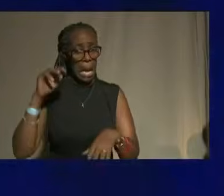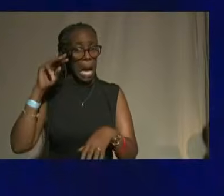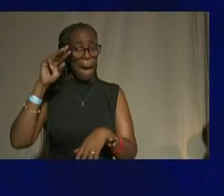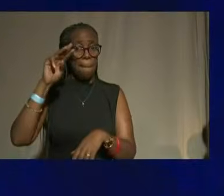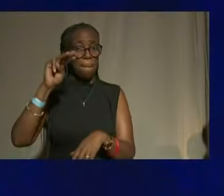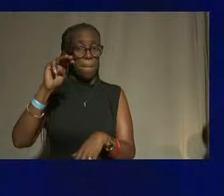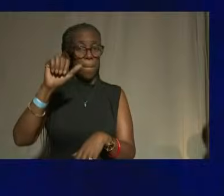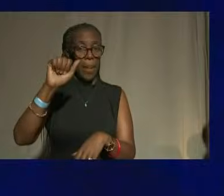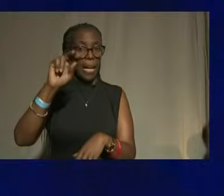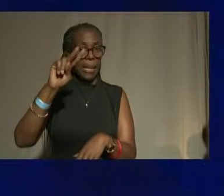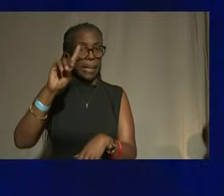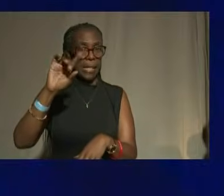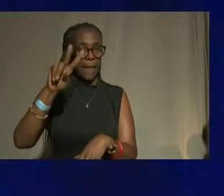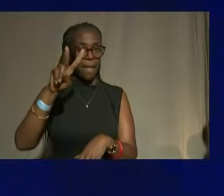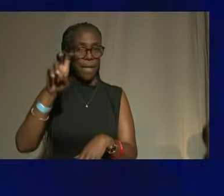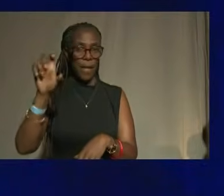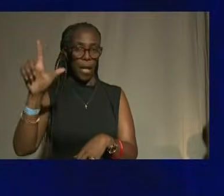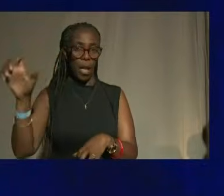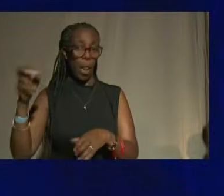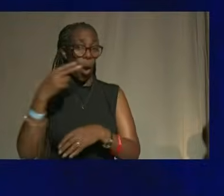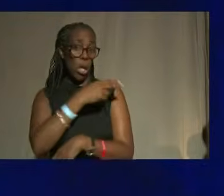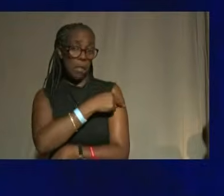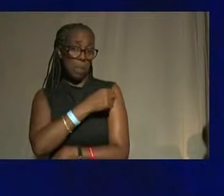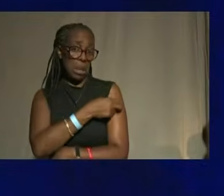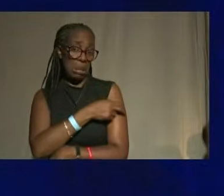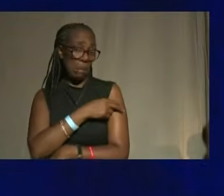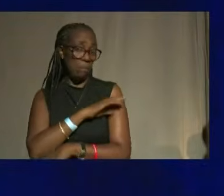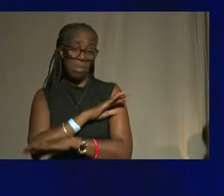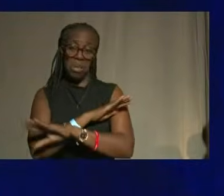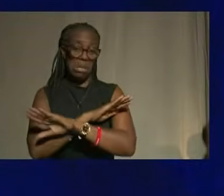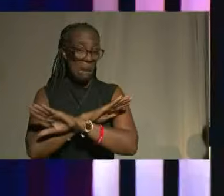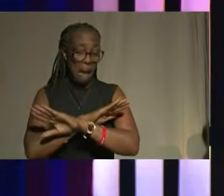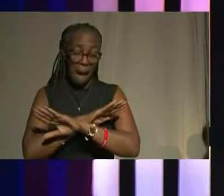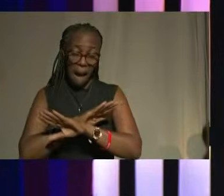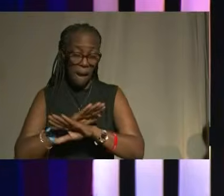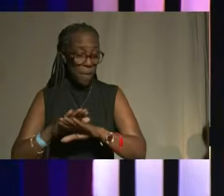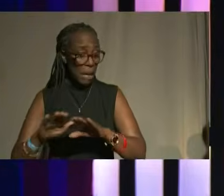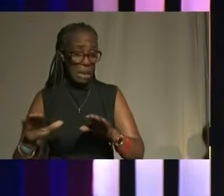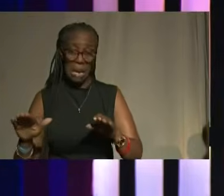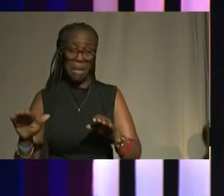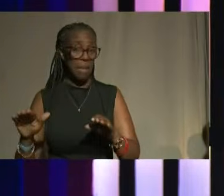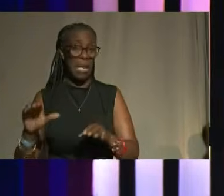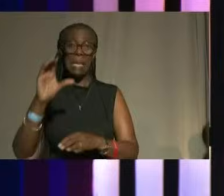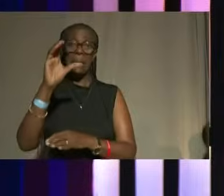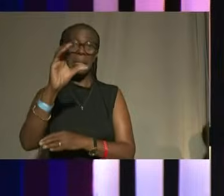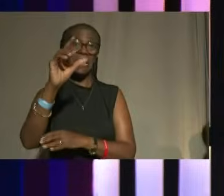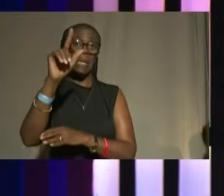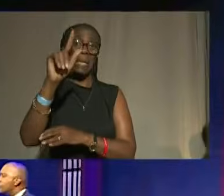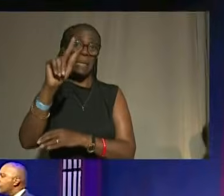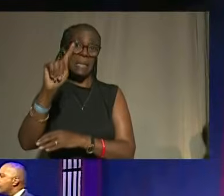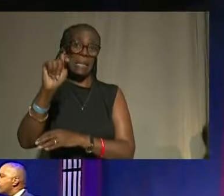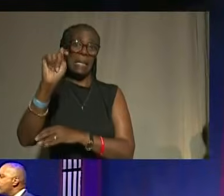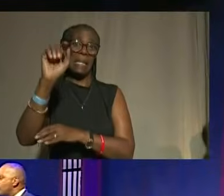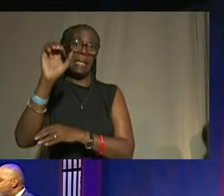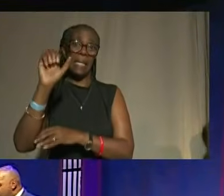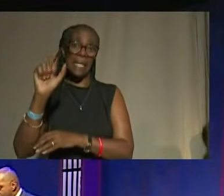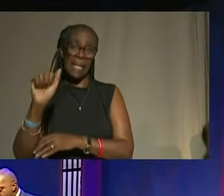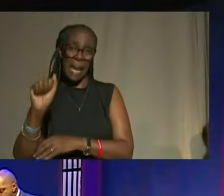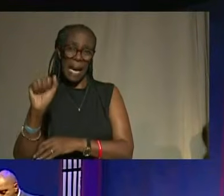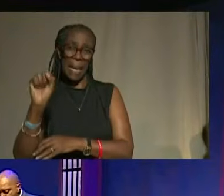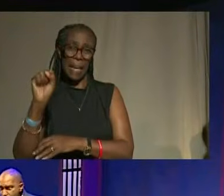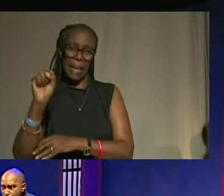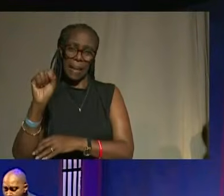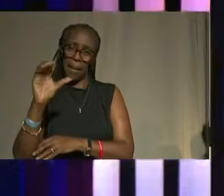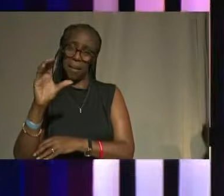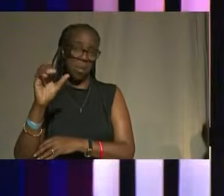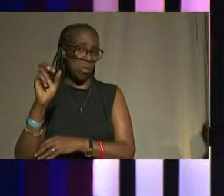Regional Hospital because the private providers have not been paid. Time, Team JLP. Well, let me just